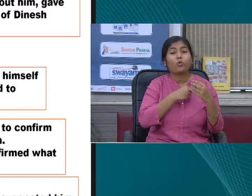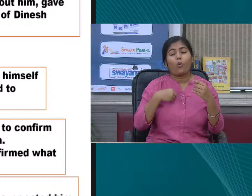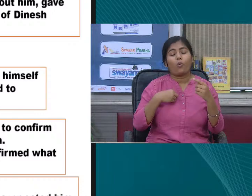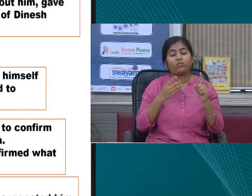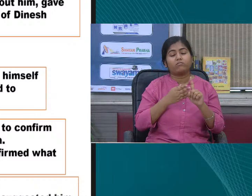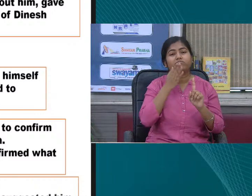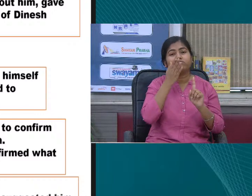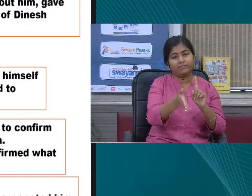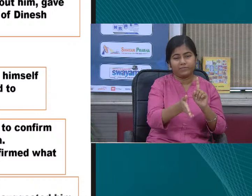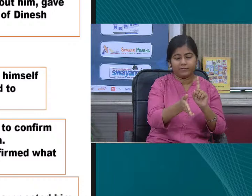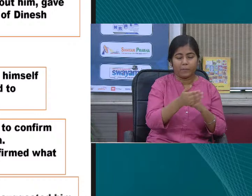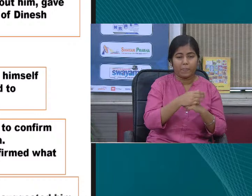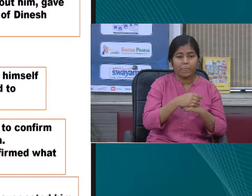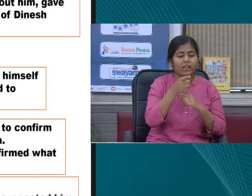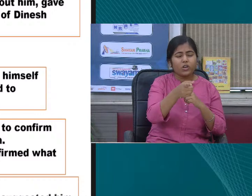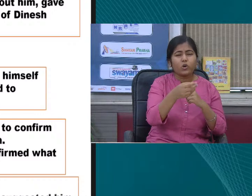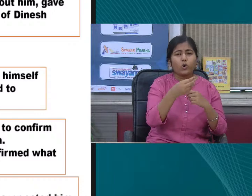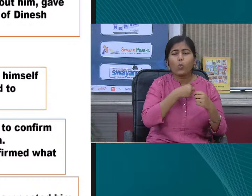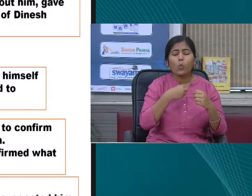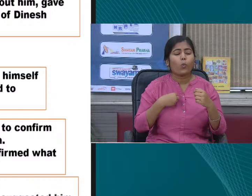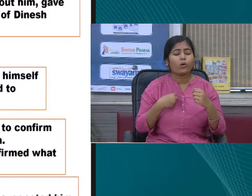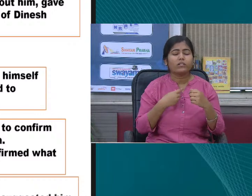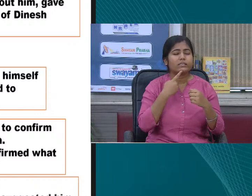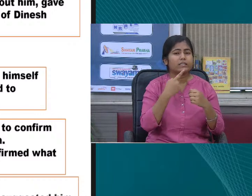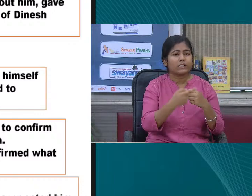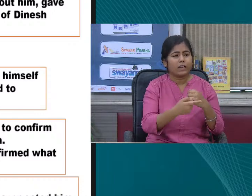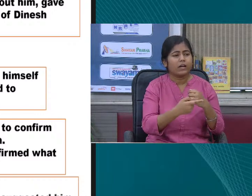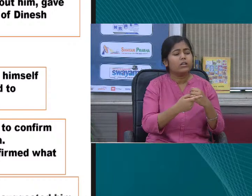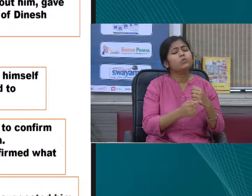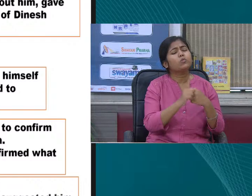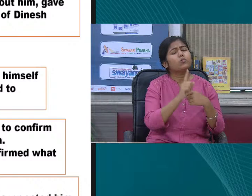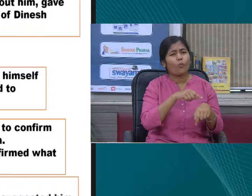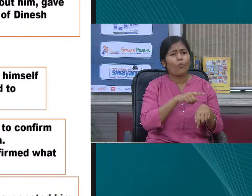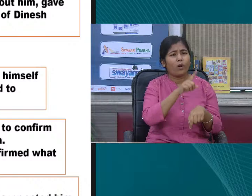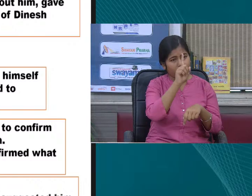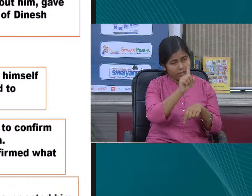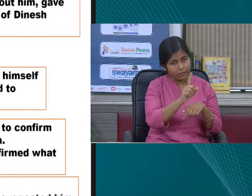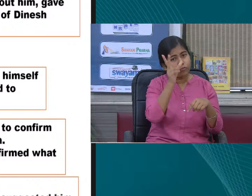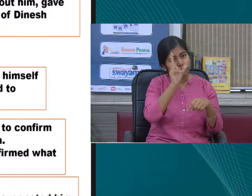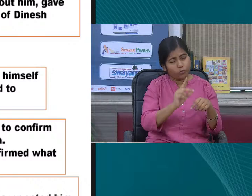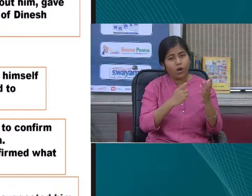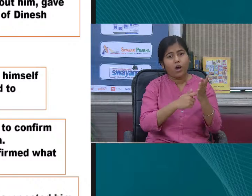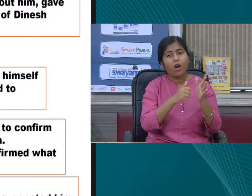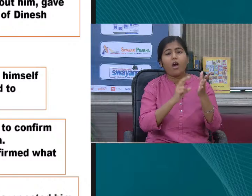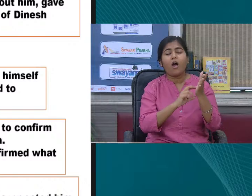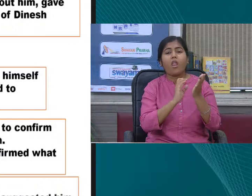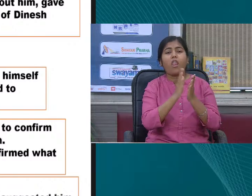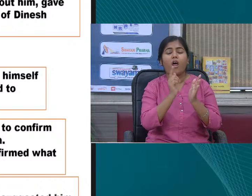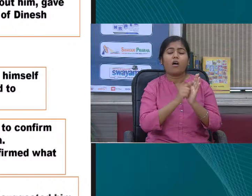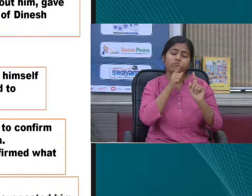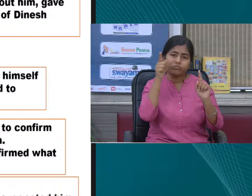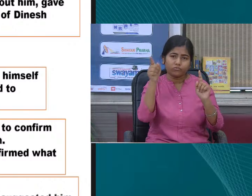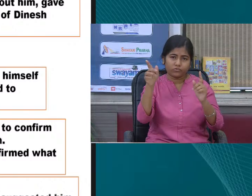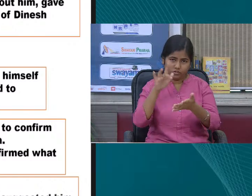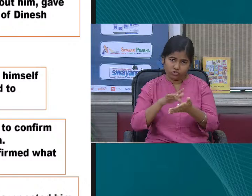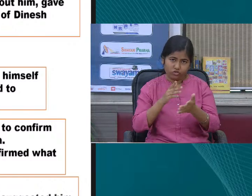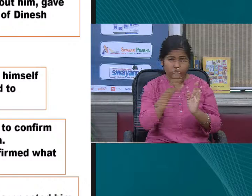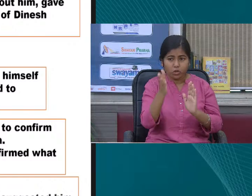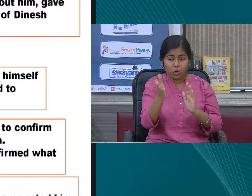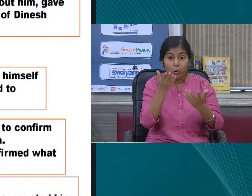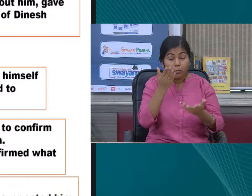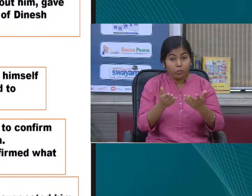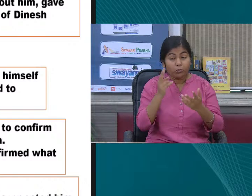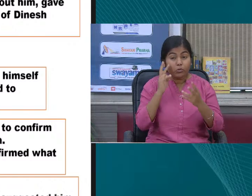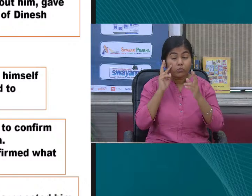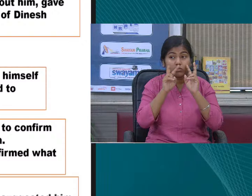right? And Chanda suggested him to go to Ranchi once again so that in order to get back his lost memory. So